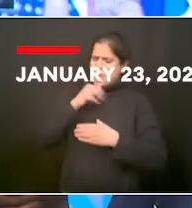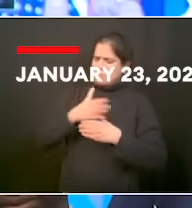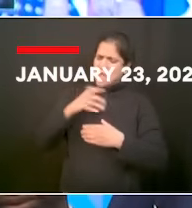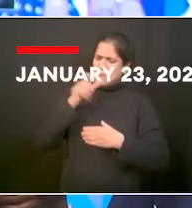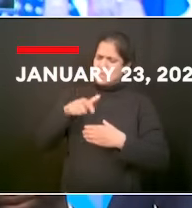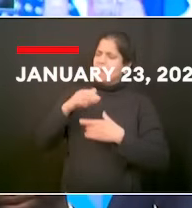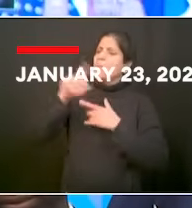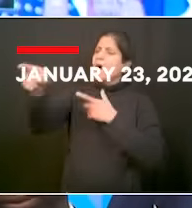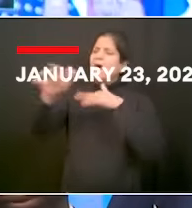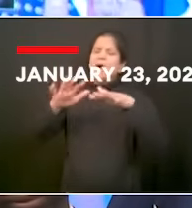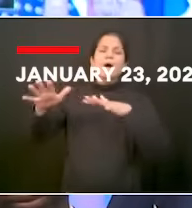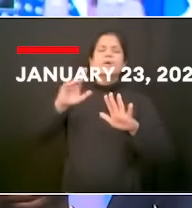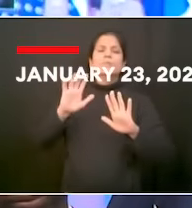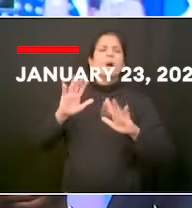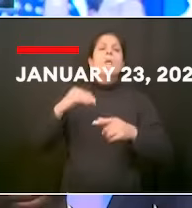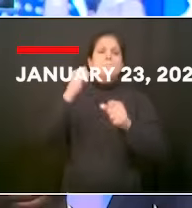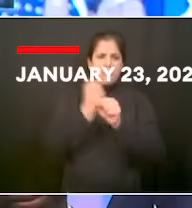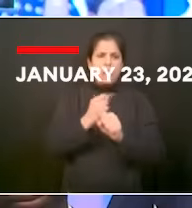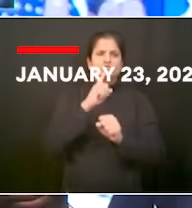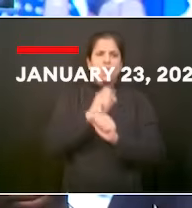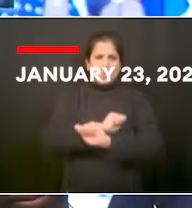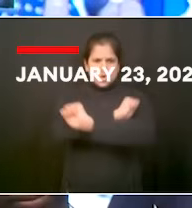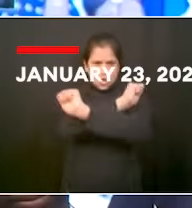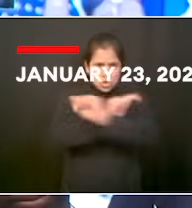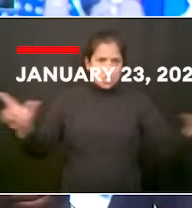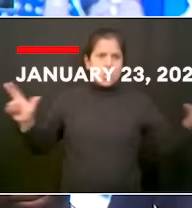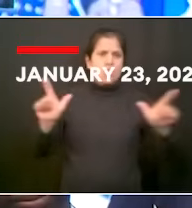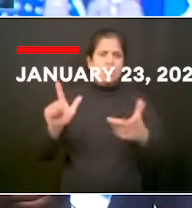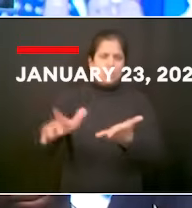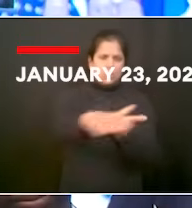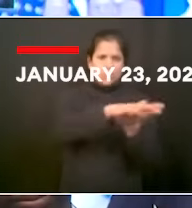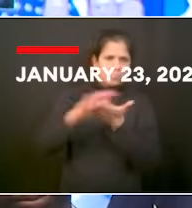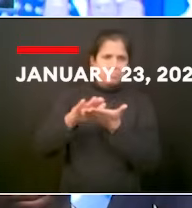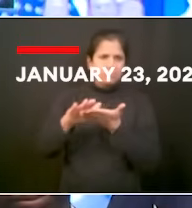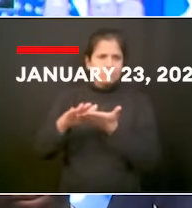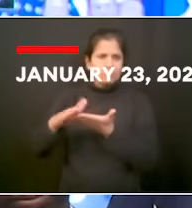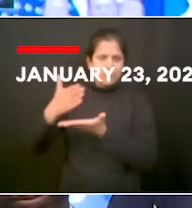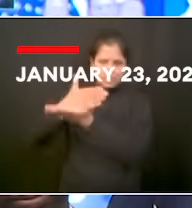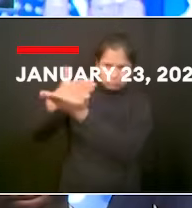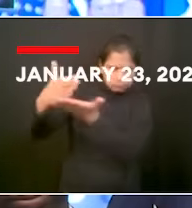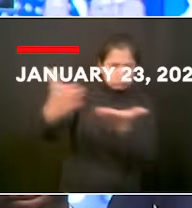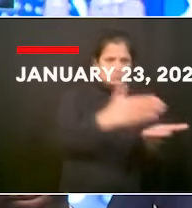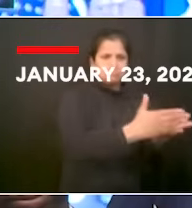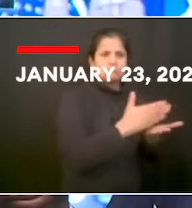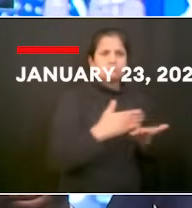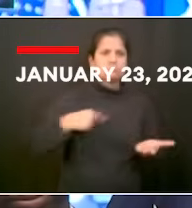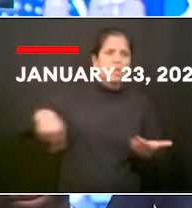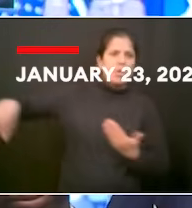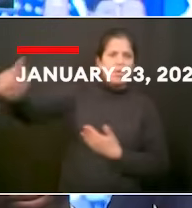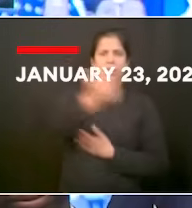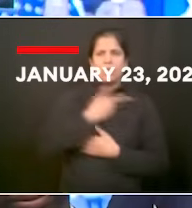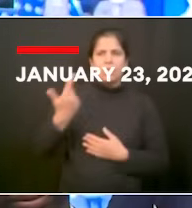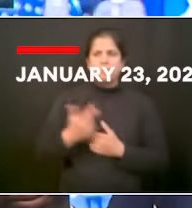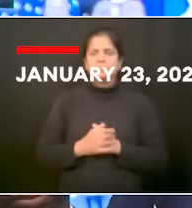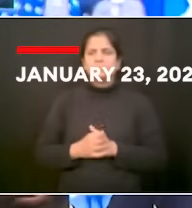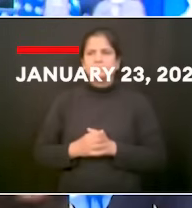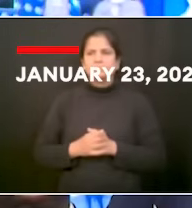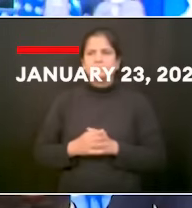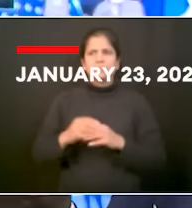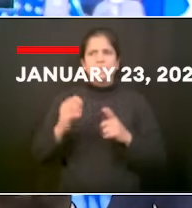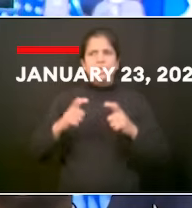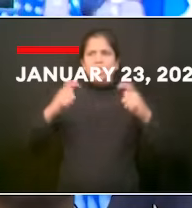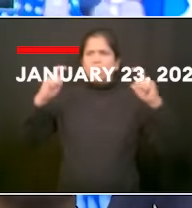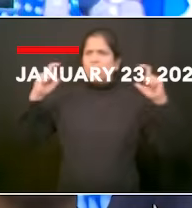DSNY, the largest snow fighting operation in the entire country. We're talking about the transformation of collection trucks into